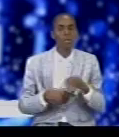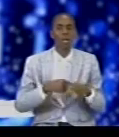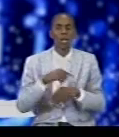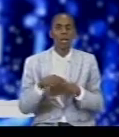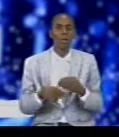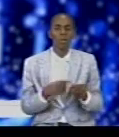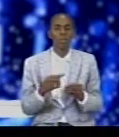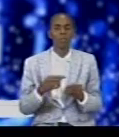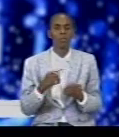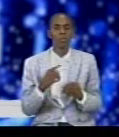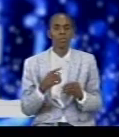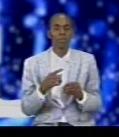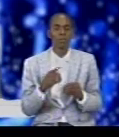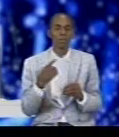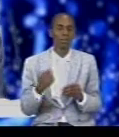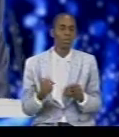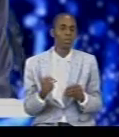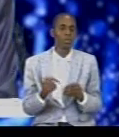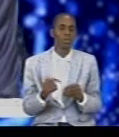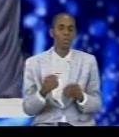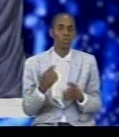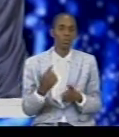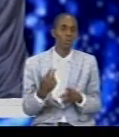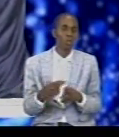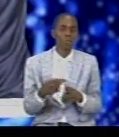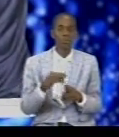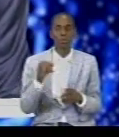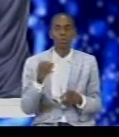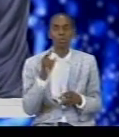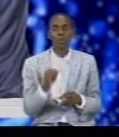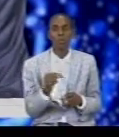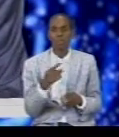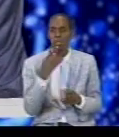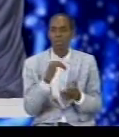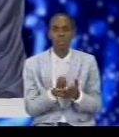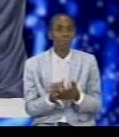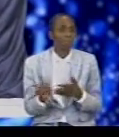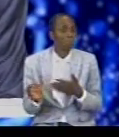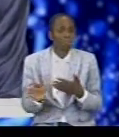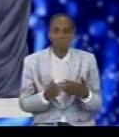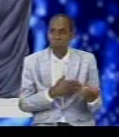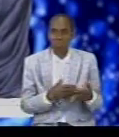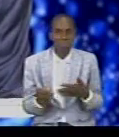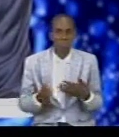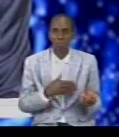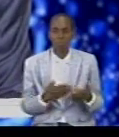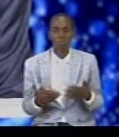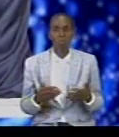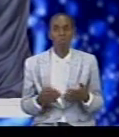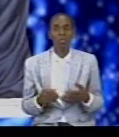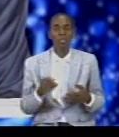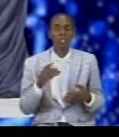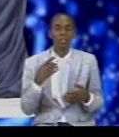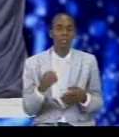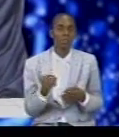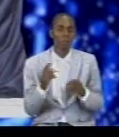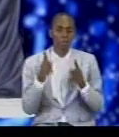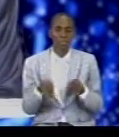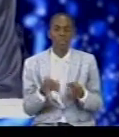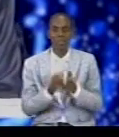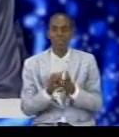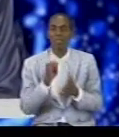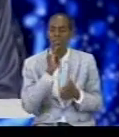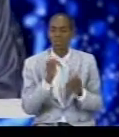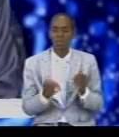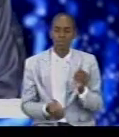John the Baptist. He said, all those who are notwithstanding, he that is least in the kingdom